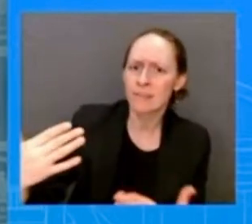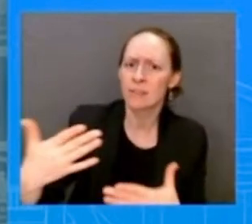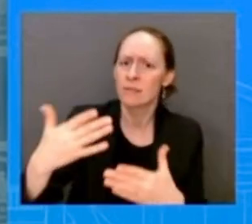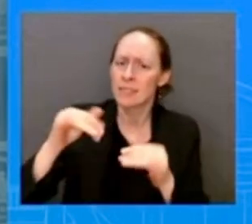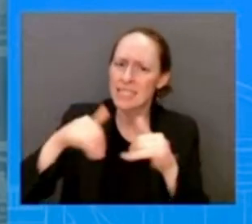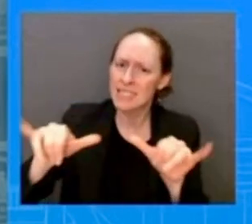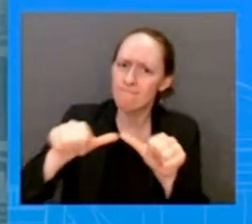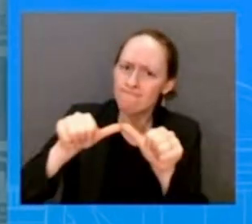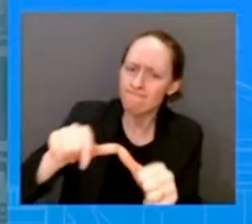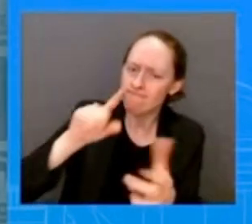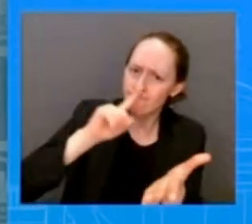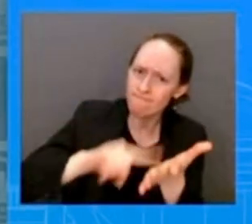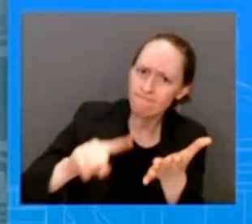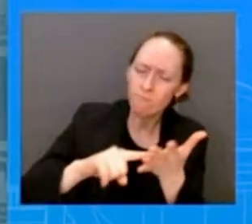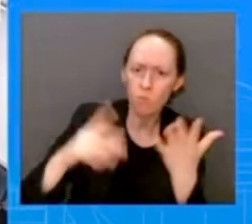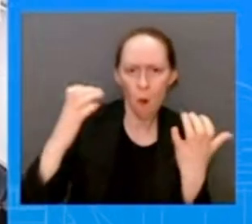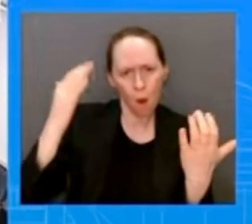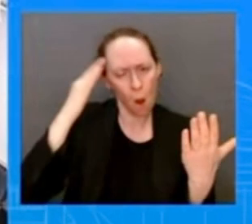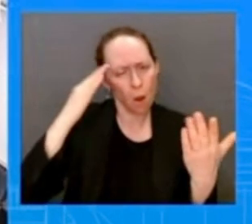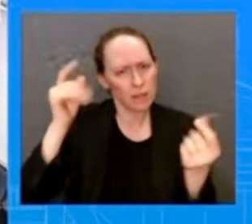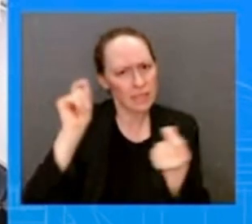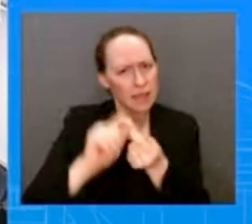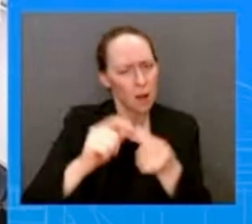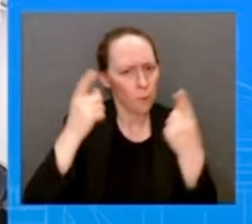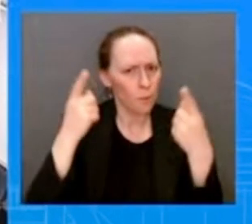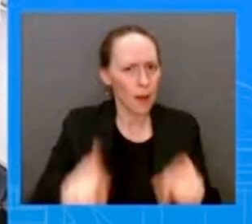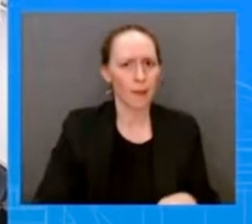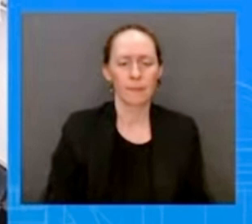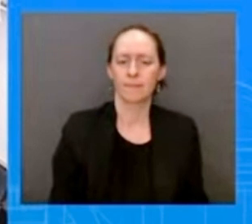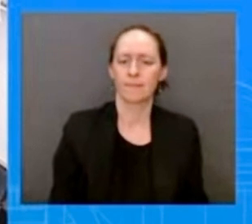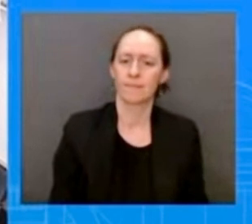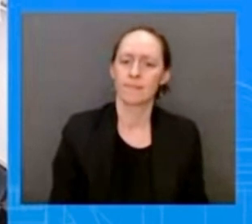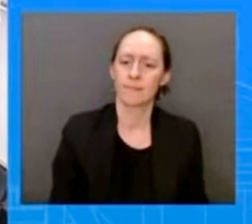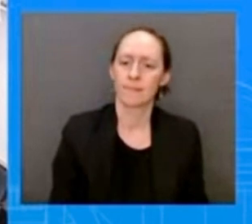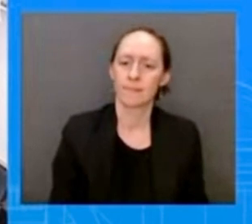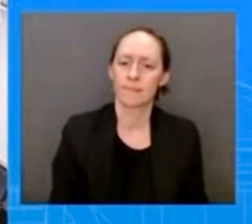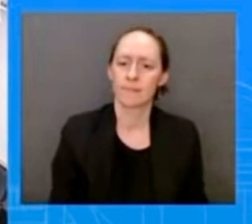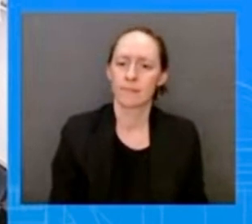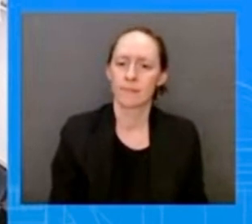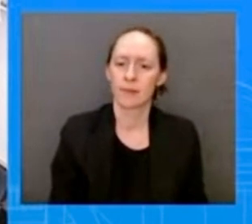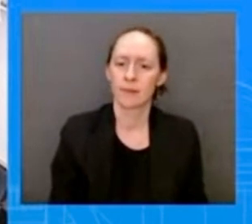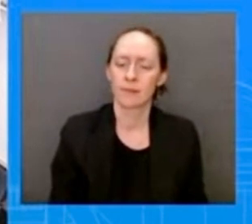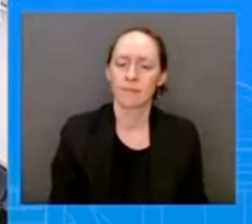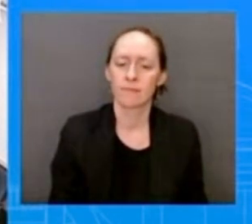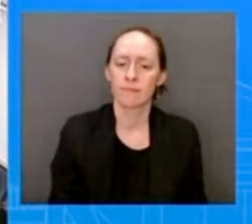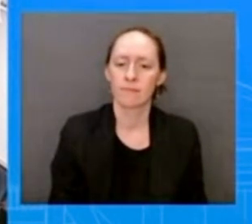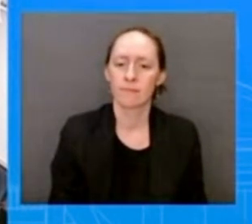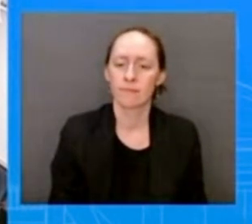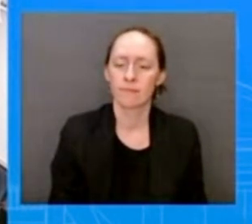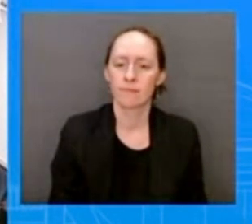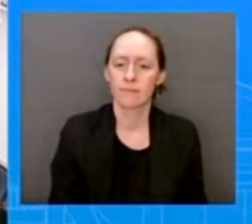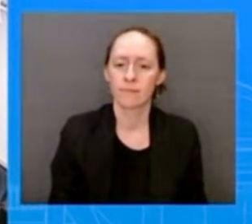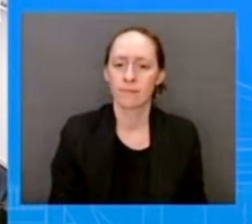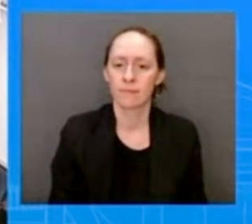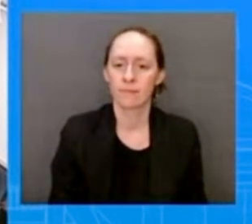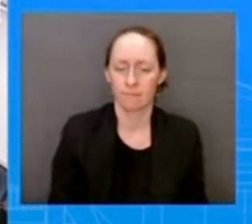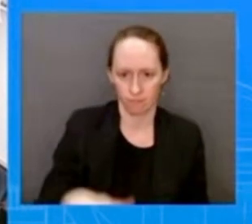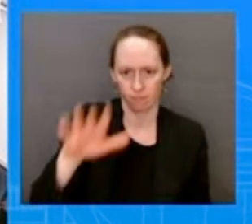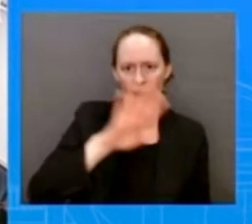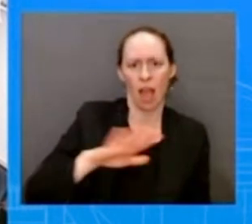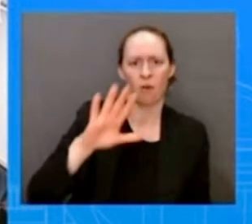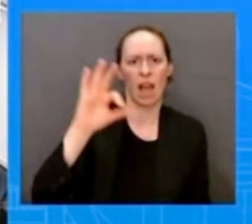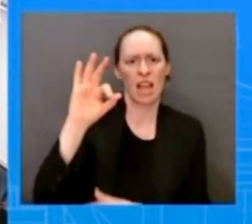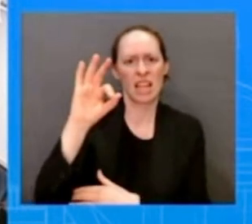As many as 900 schoolgirls appear to have been poisoned in Iran. Does the U.S. have any information about what could be behind